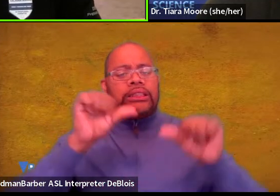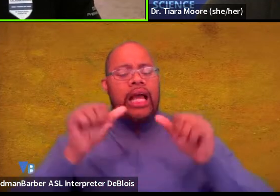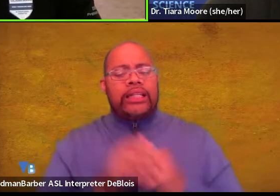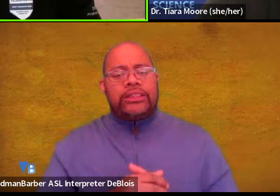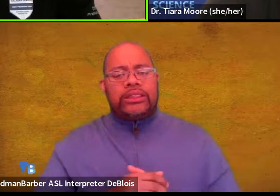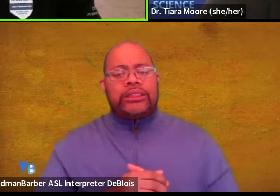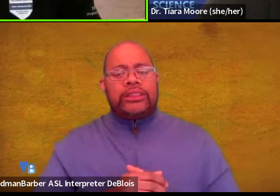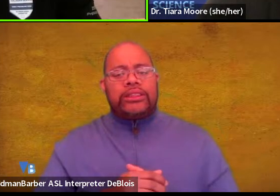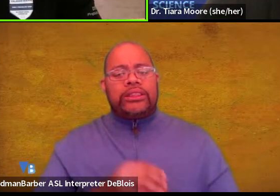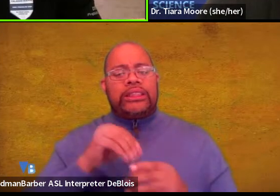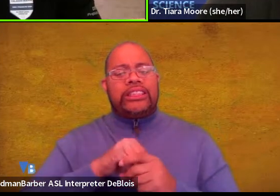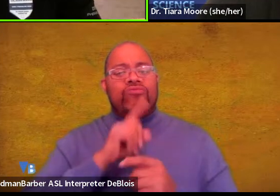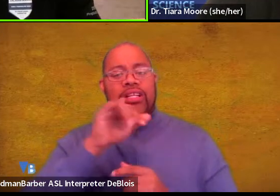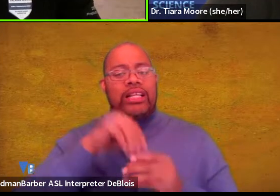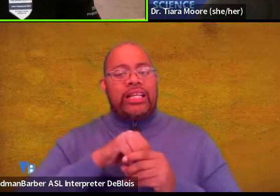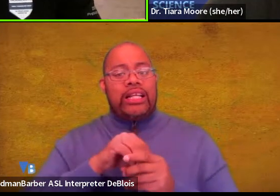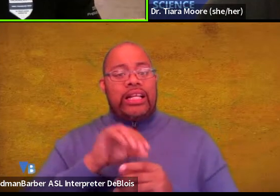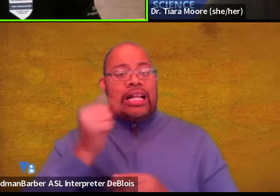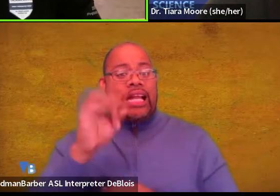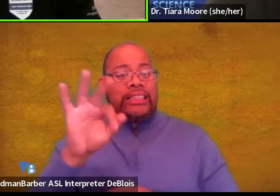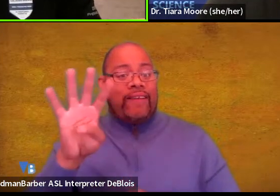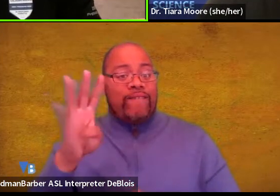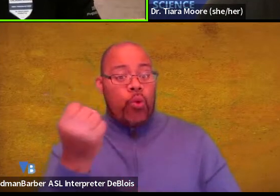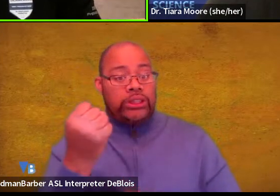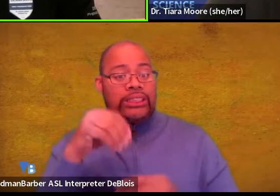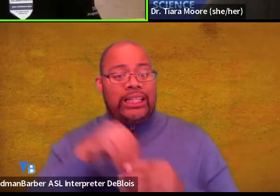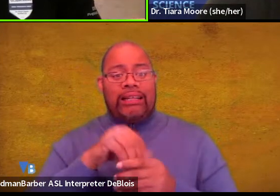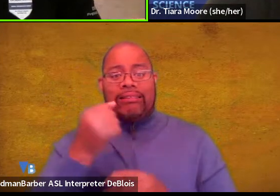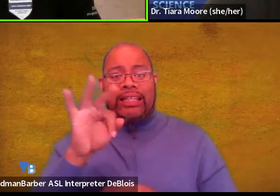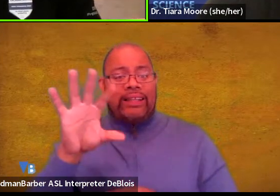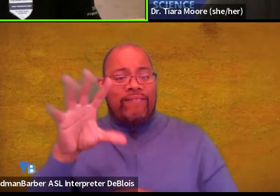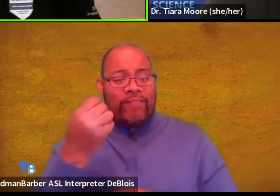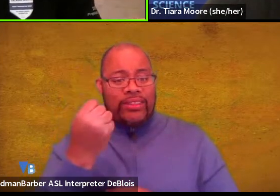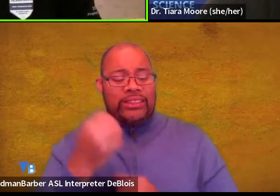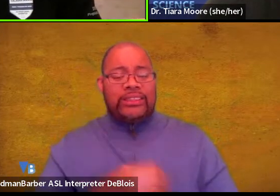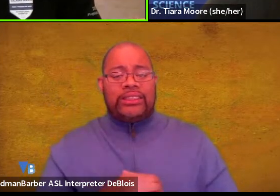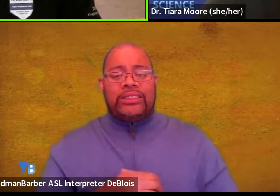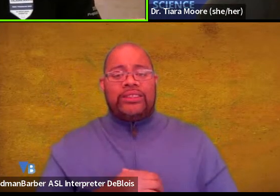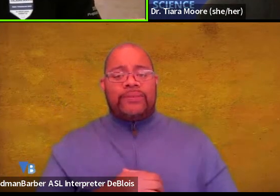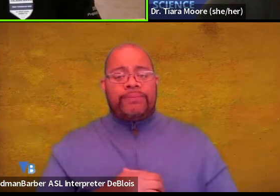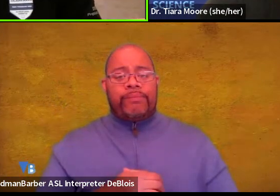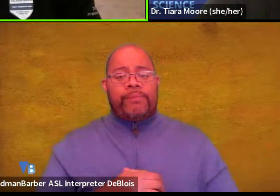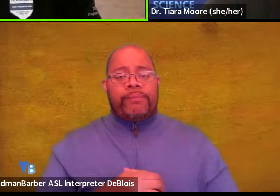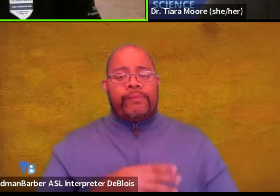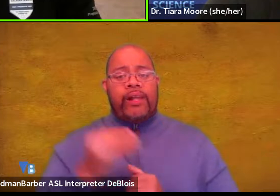scientist in the 40s and into the 50s. And